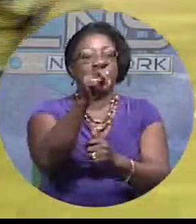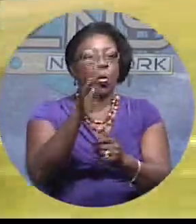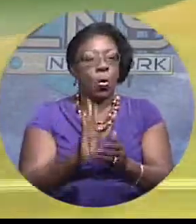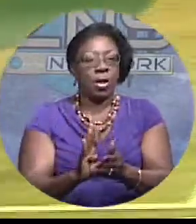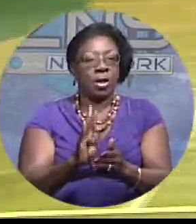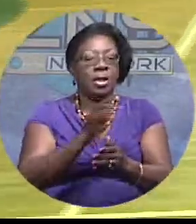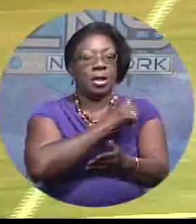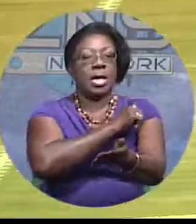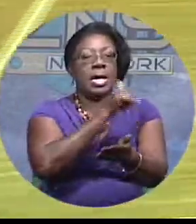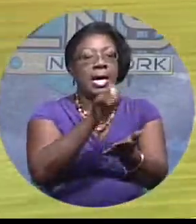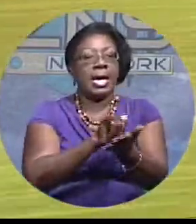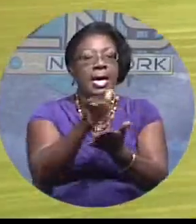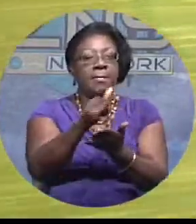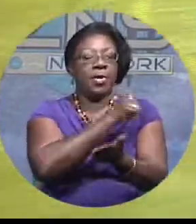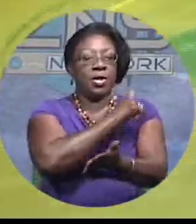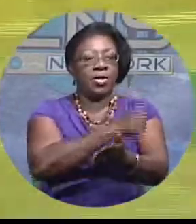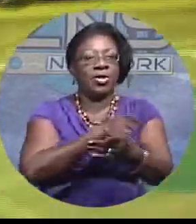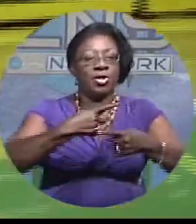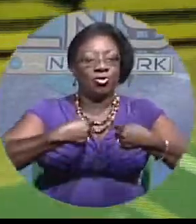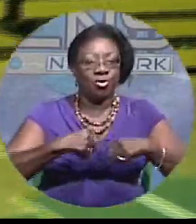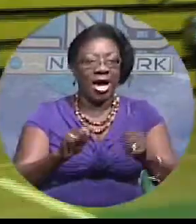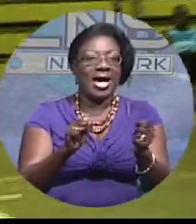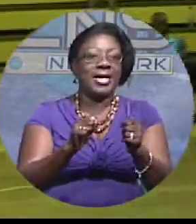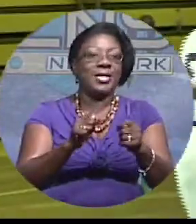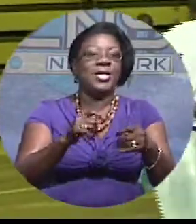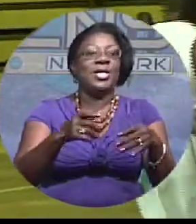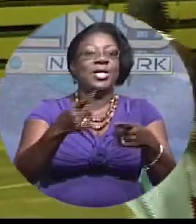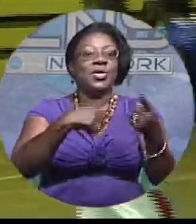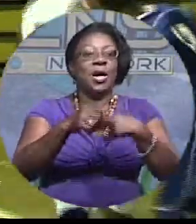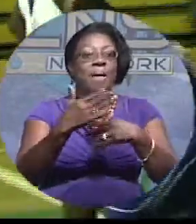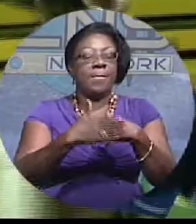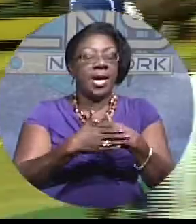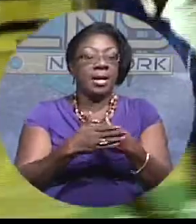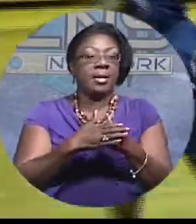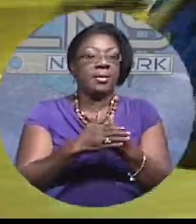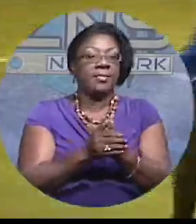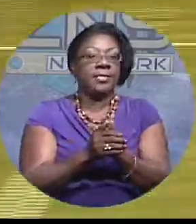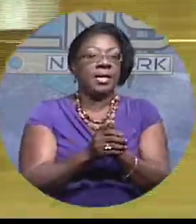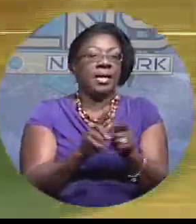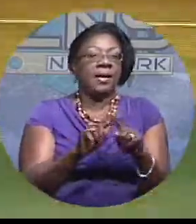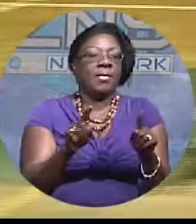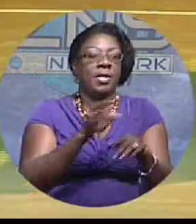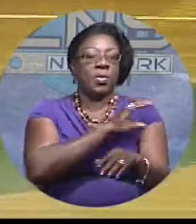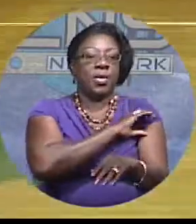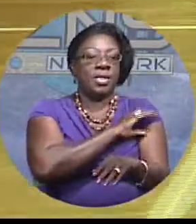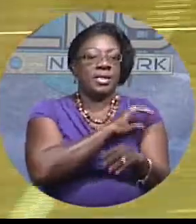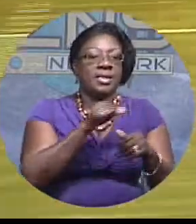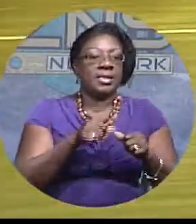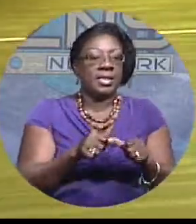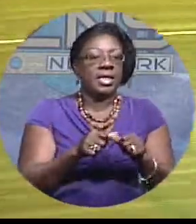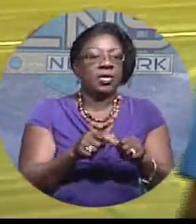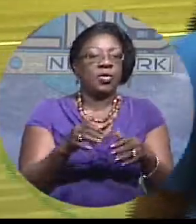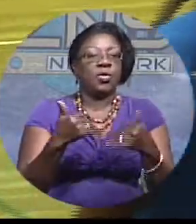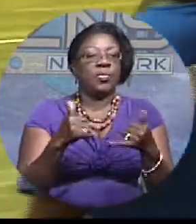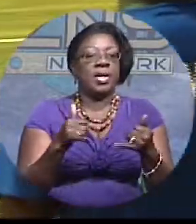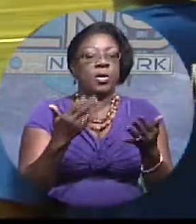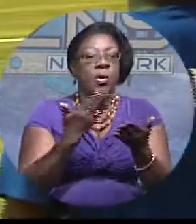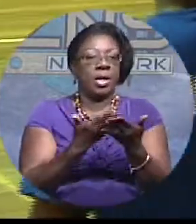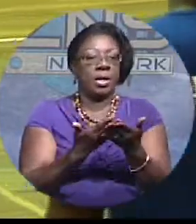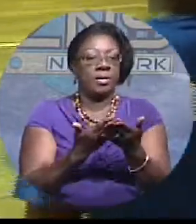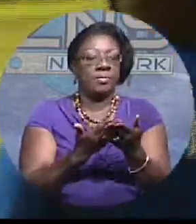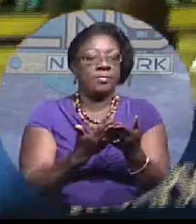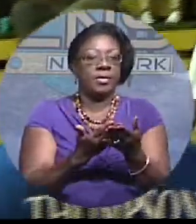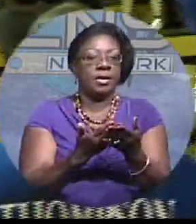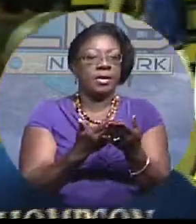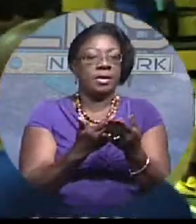Airport Authority now trying to make a comeback. Kendrick Bullard, he gets things going with a short jumper. Ball now in the hands of Cecil